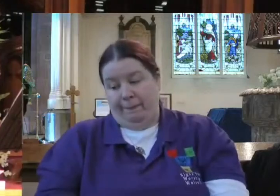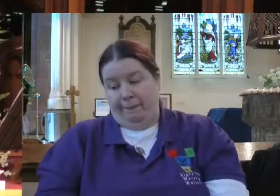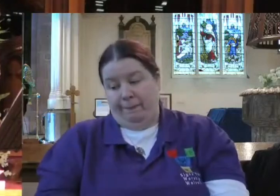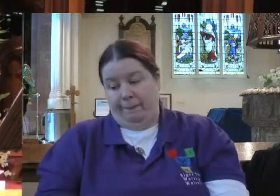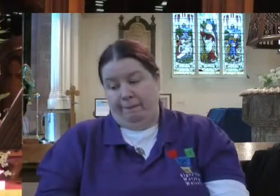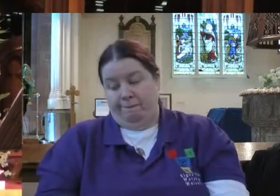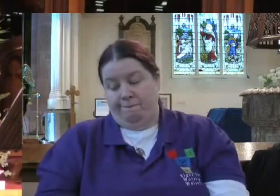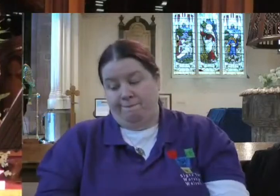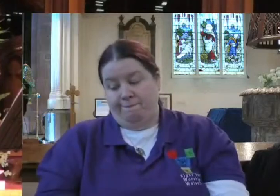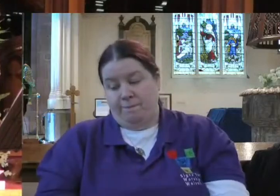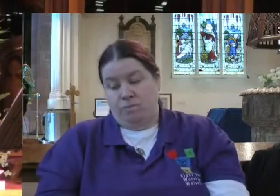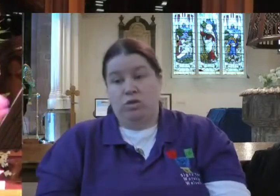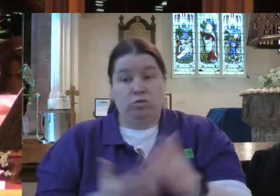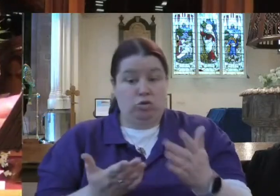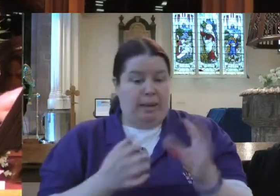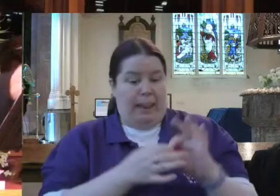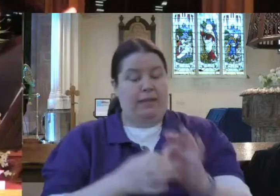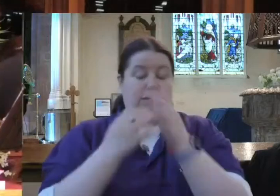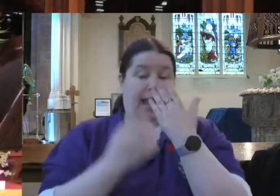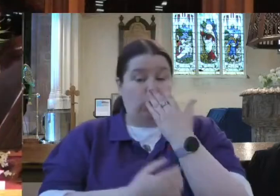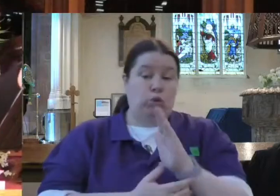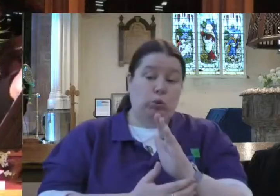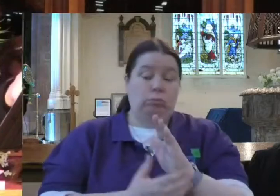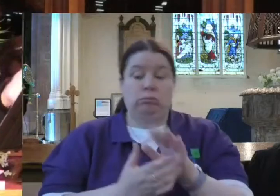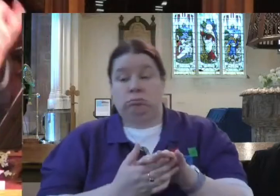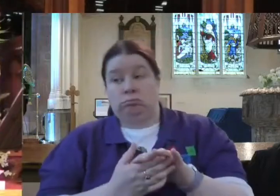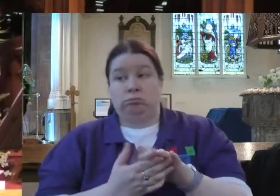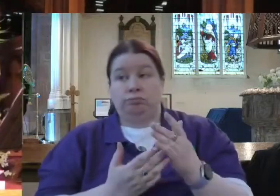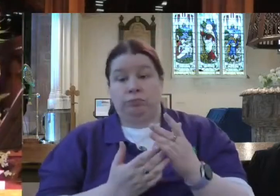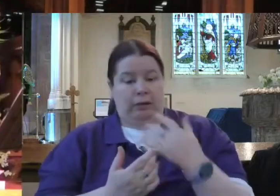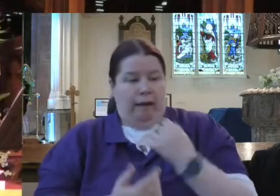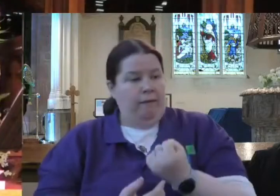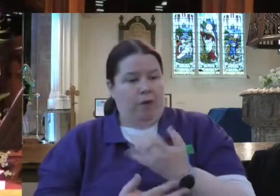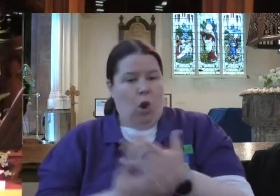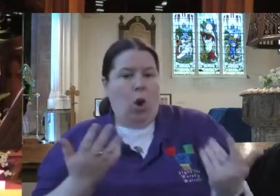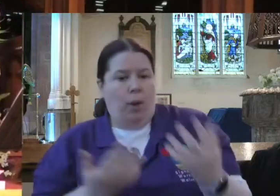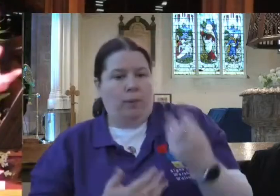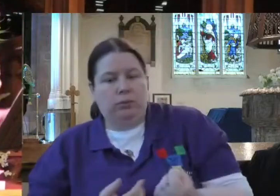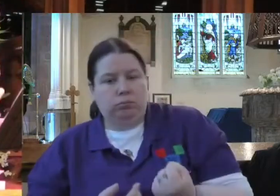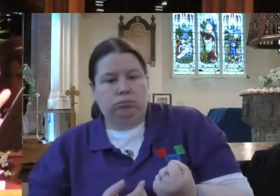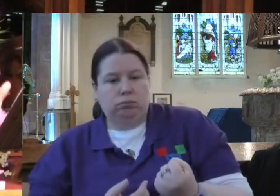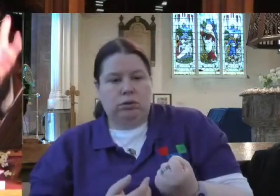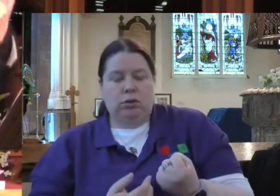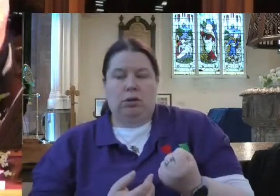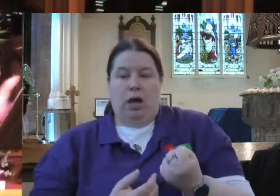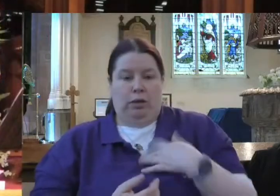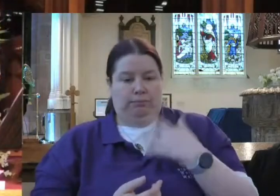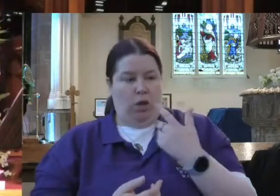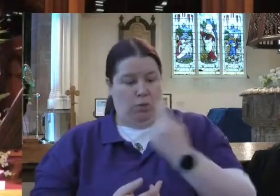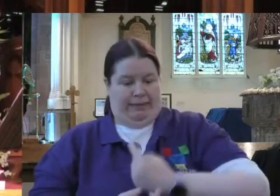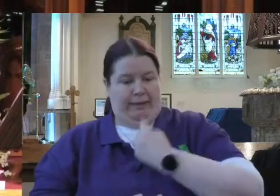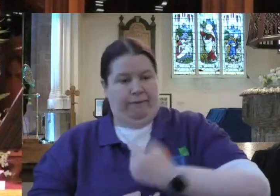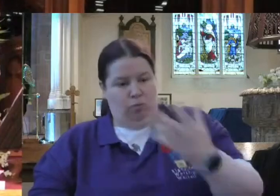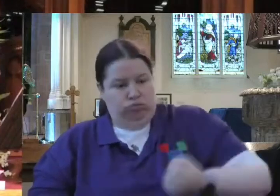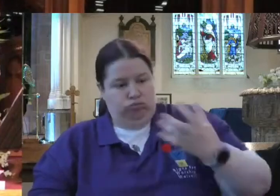life. And it's to do with attitudes, I guess. We didn't have a lot of money. I was the sole wage earner. William had just been born. We only had